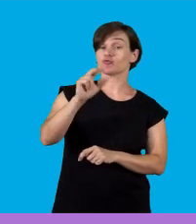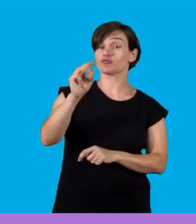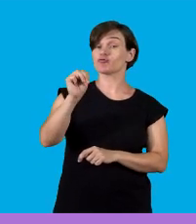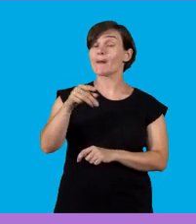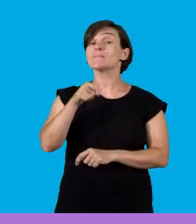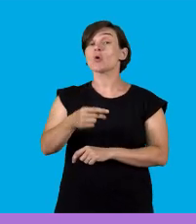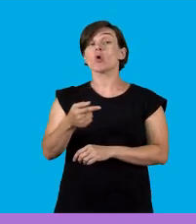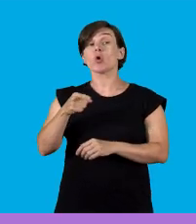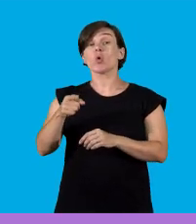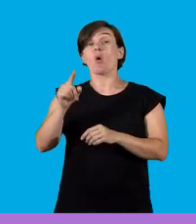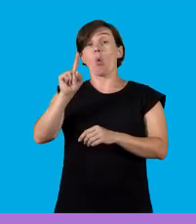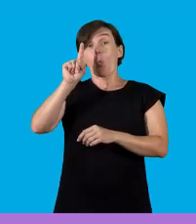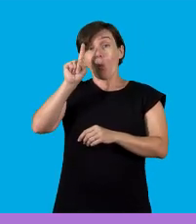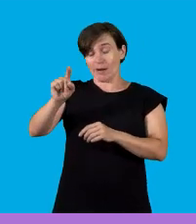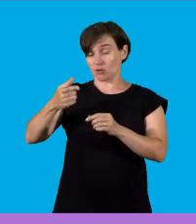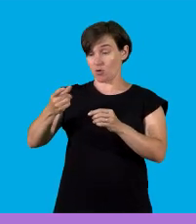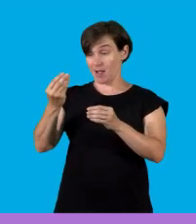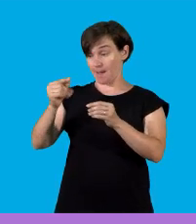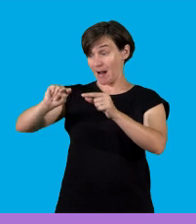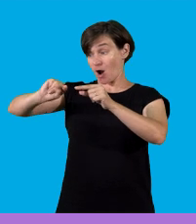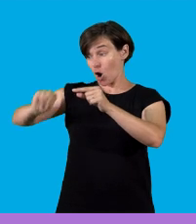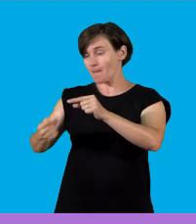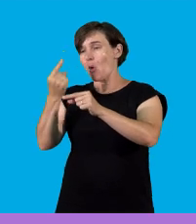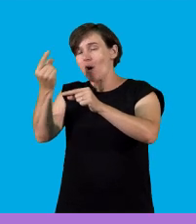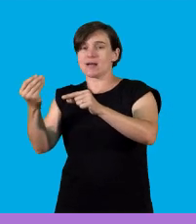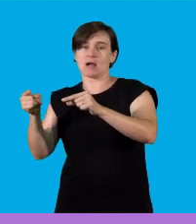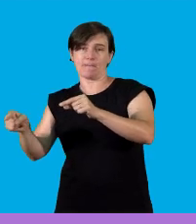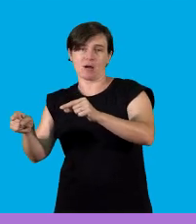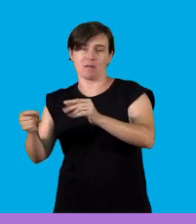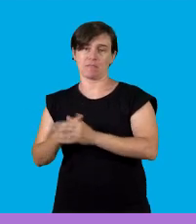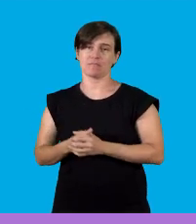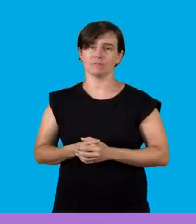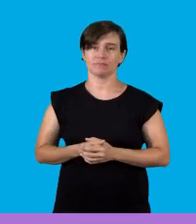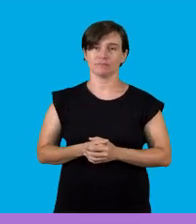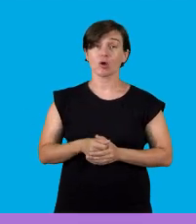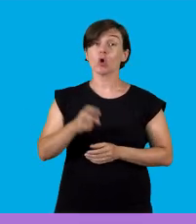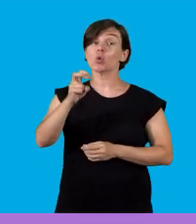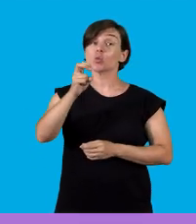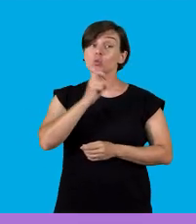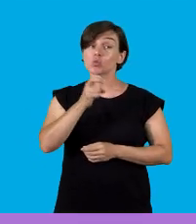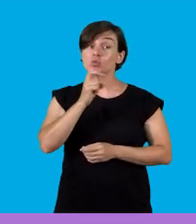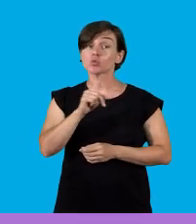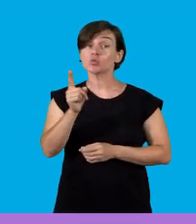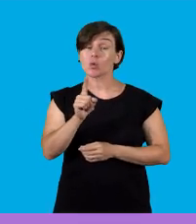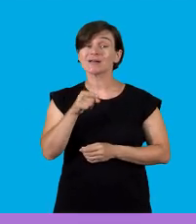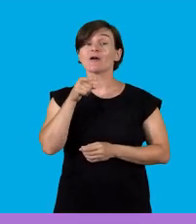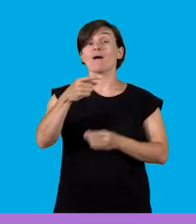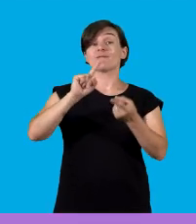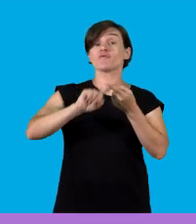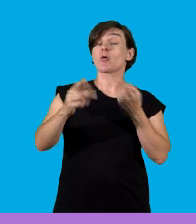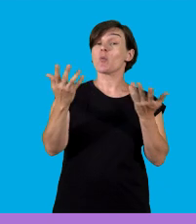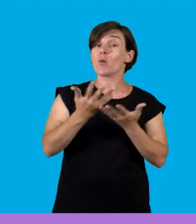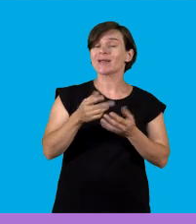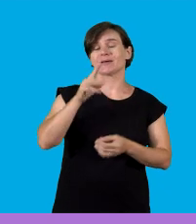grams, correct to 1 decimal place. All right. Now it says using the conversion factor this